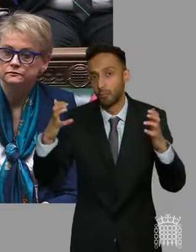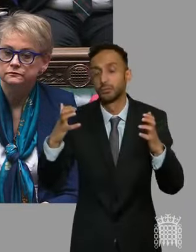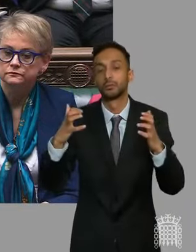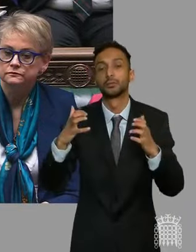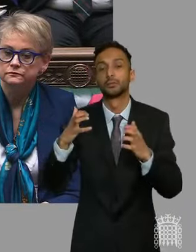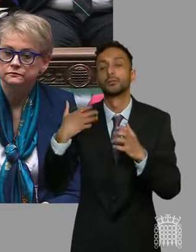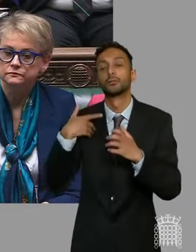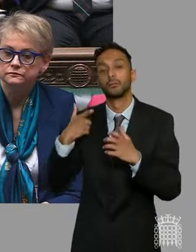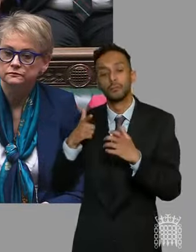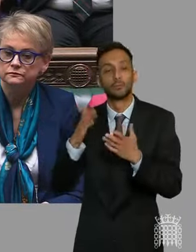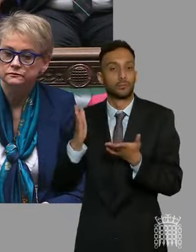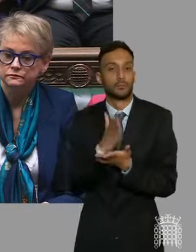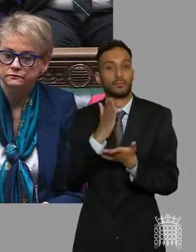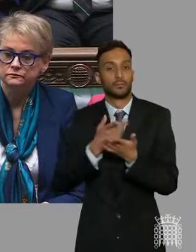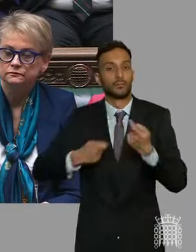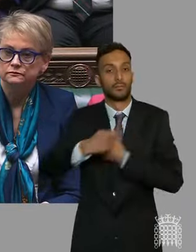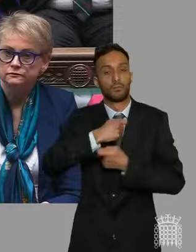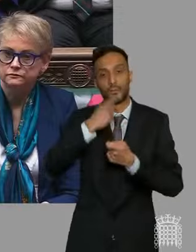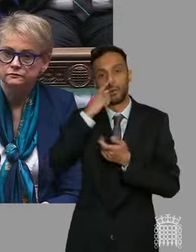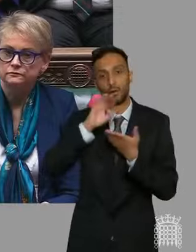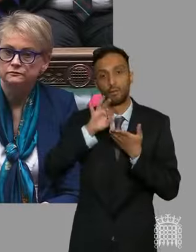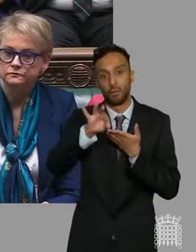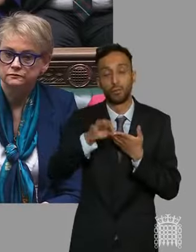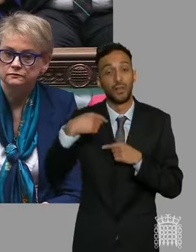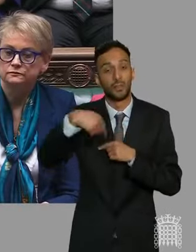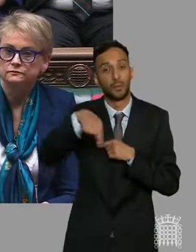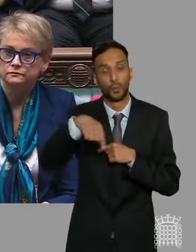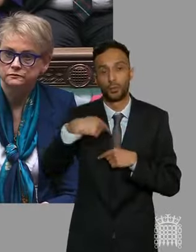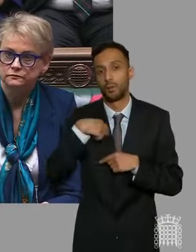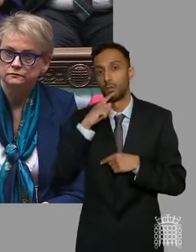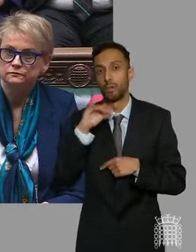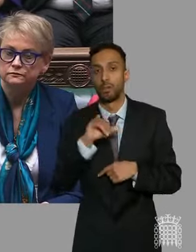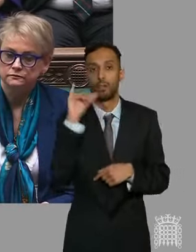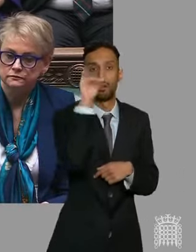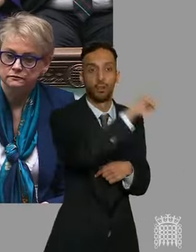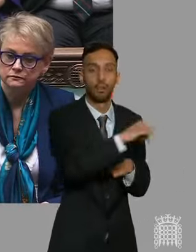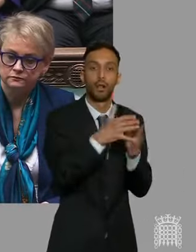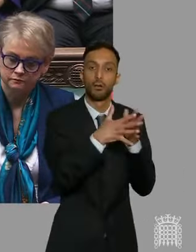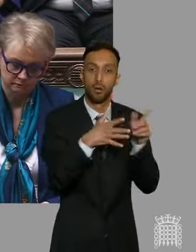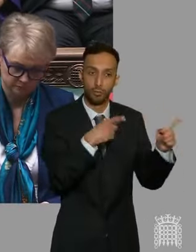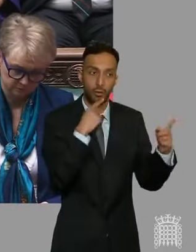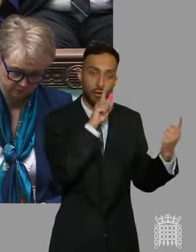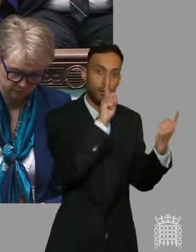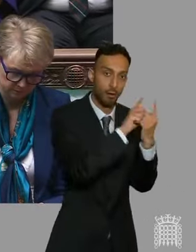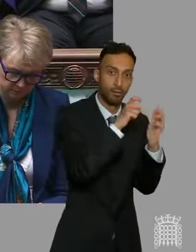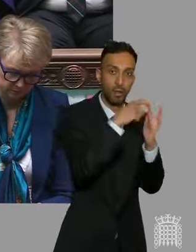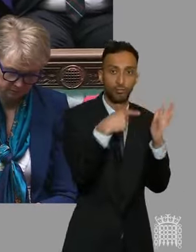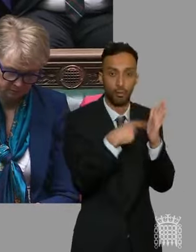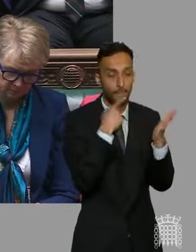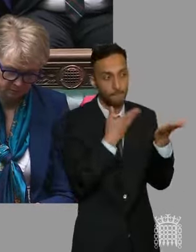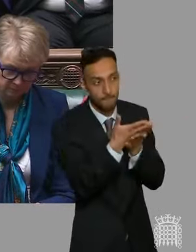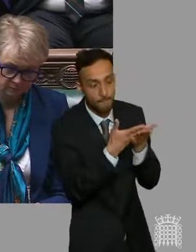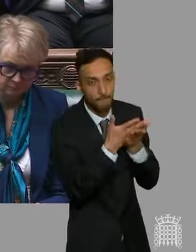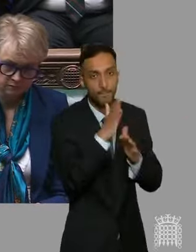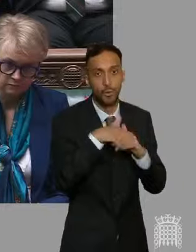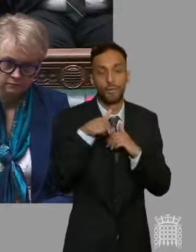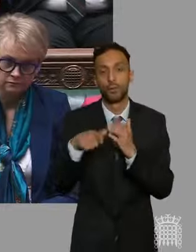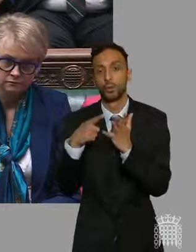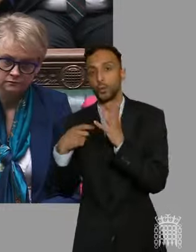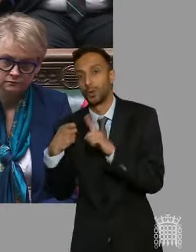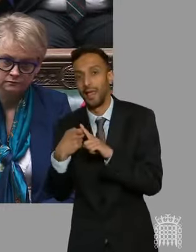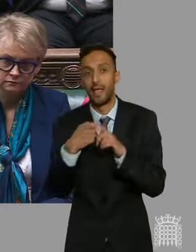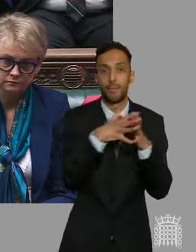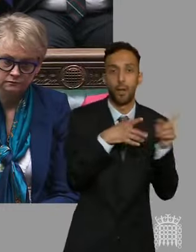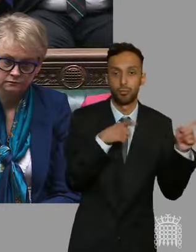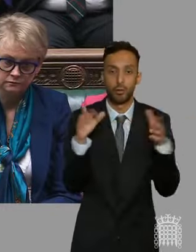Trump about the enduring security partnership between our two countries. Mr. Speaker, I'm also delighted that we've announced the first